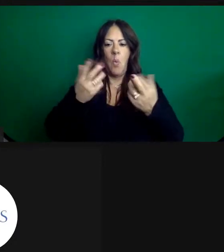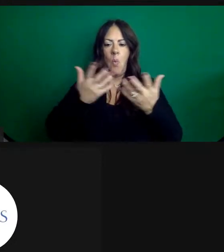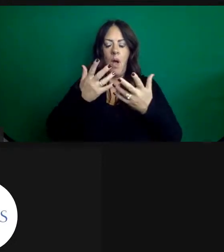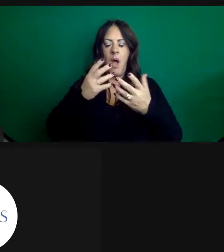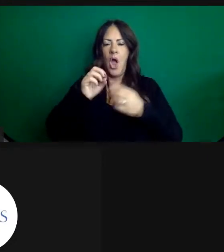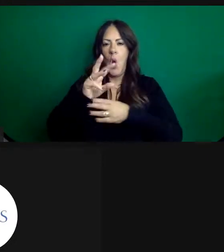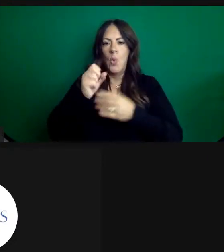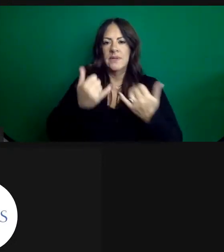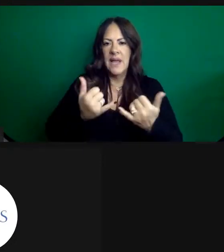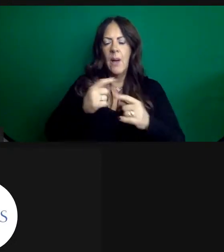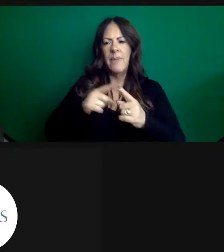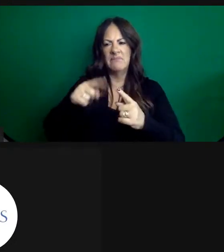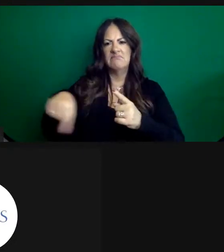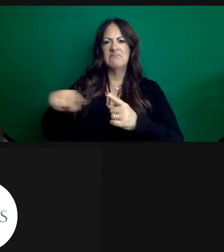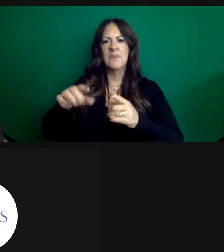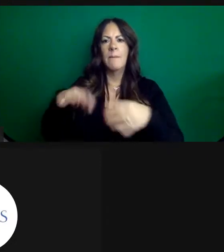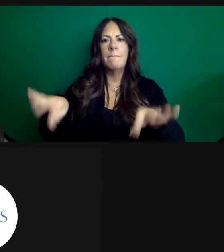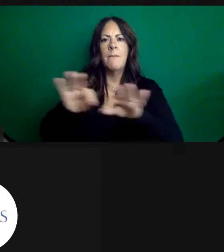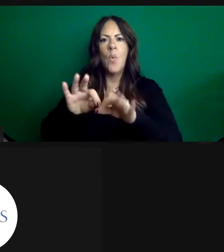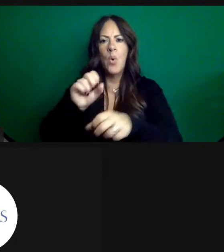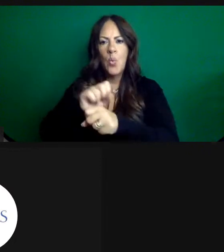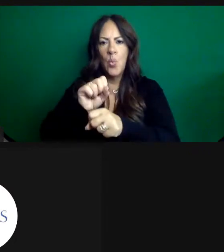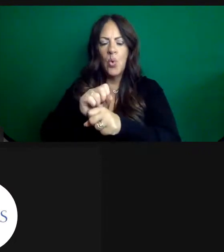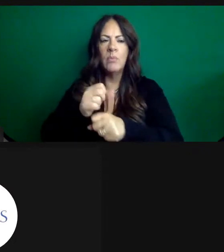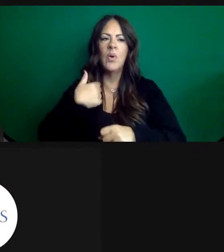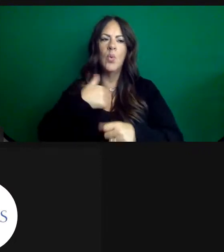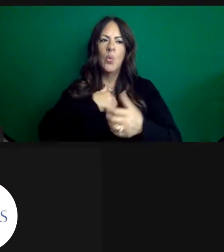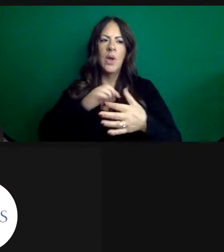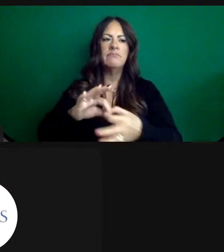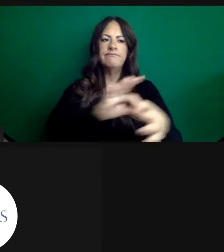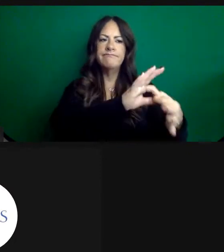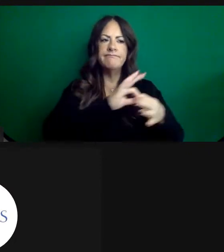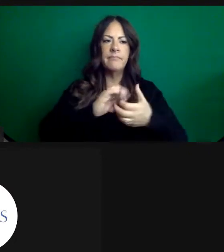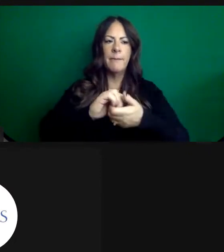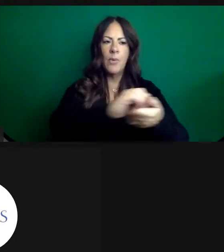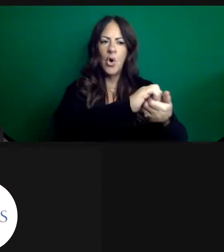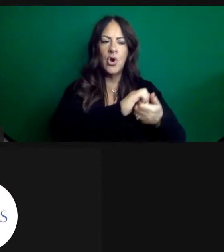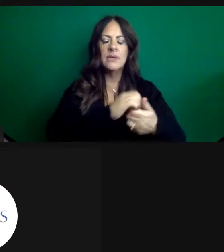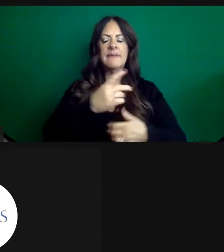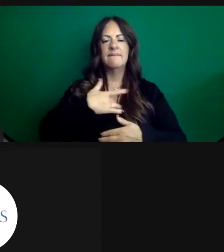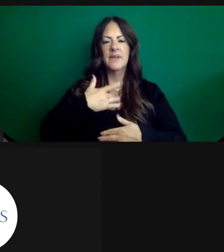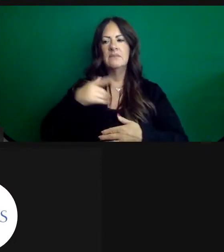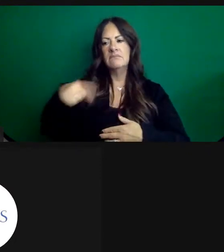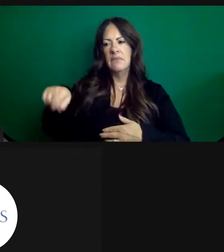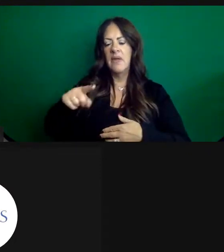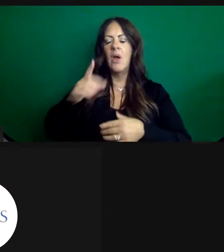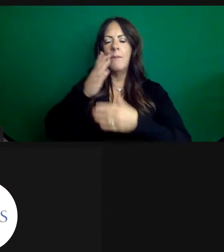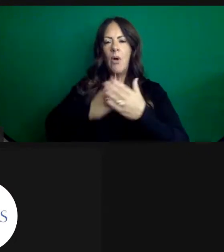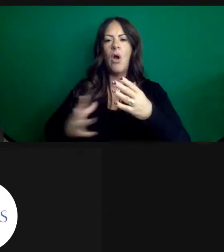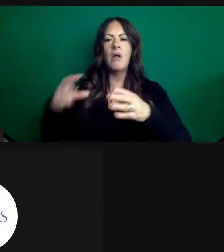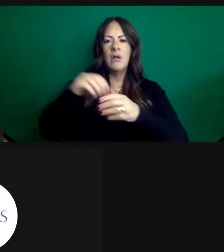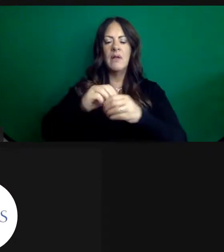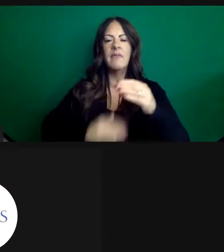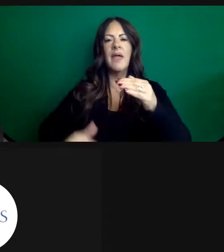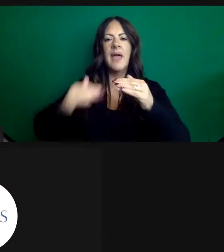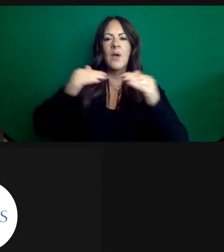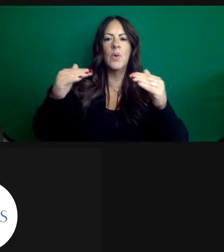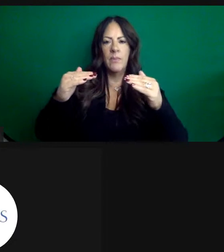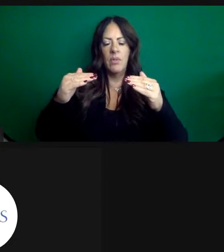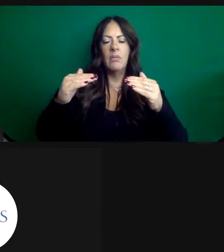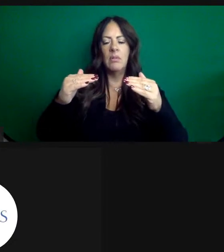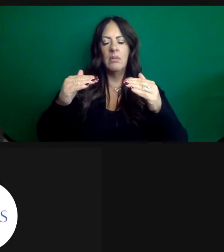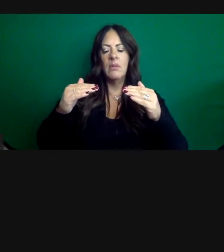an important group that we and our local partners see as an equitable part of vaccine distribution across the